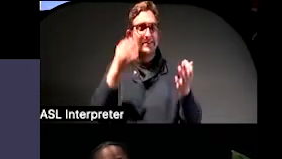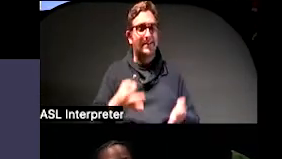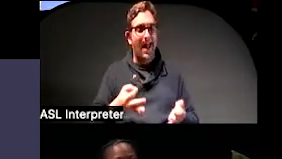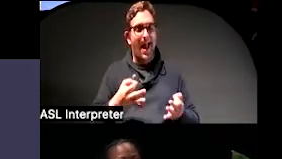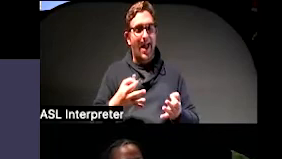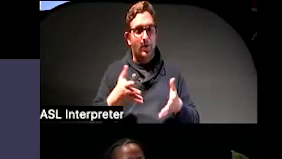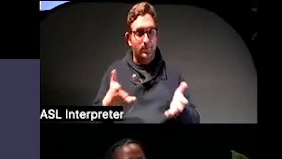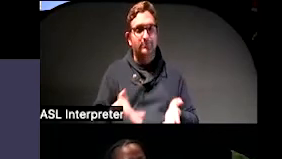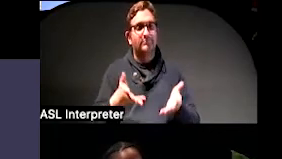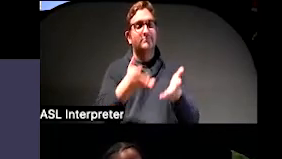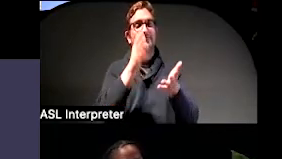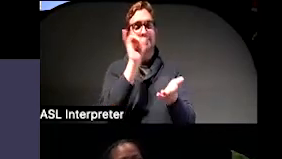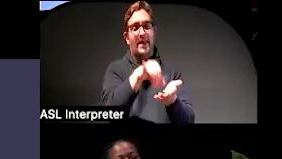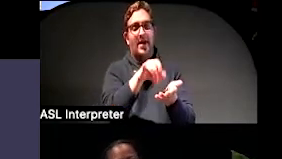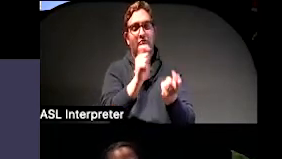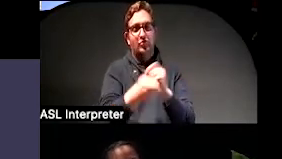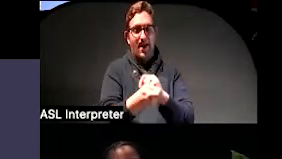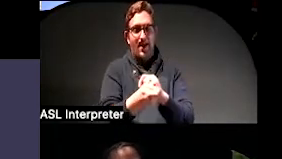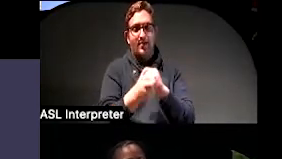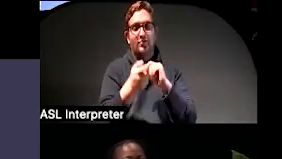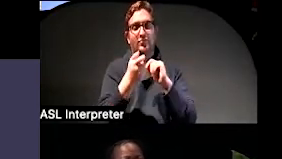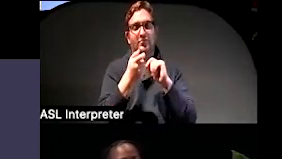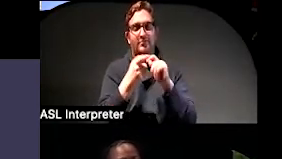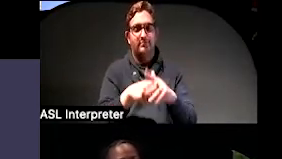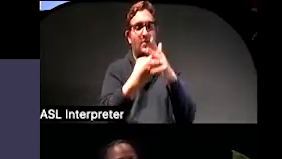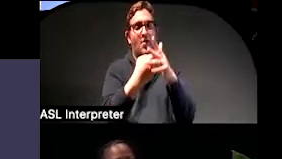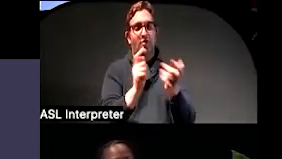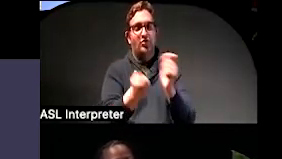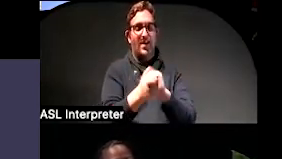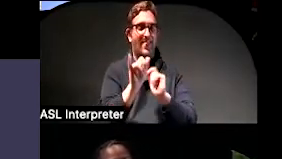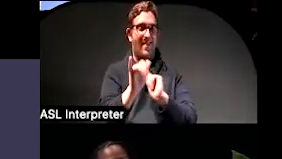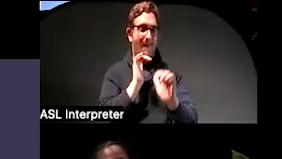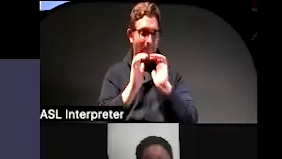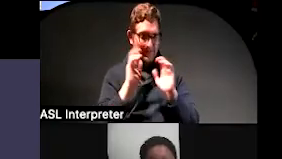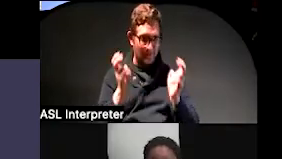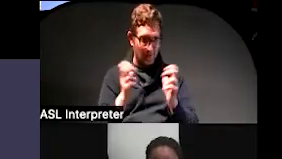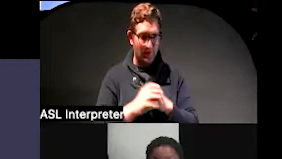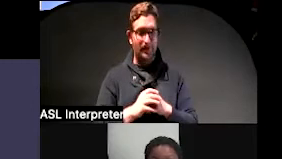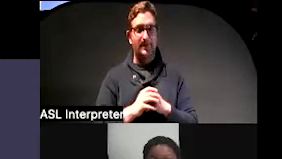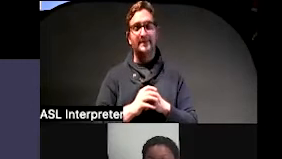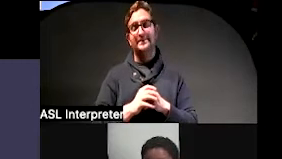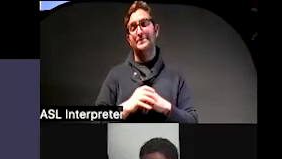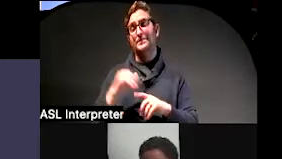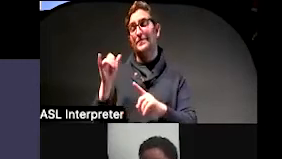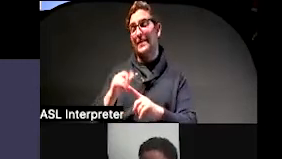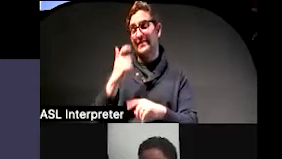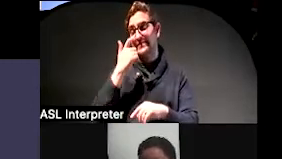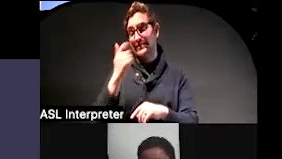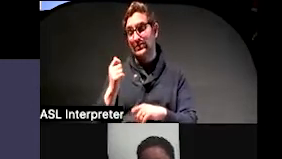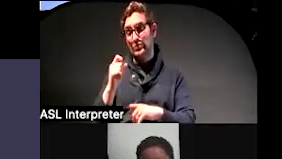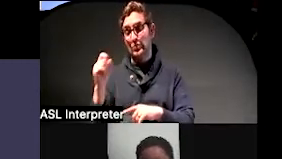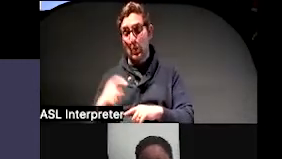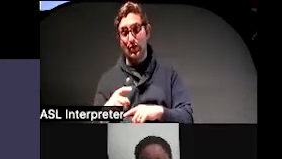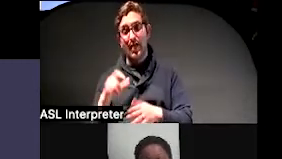spark that change, to change that conversation? That's an interesting question, and